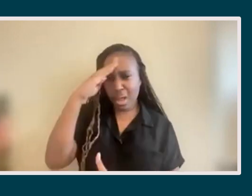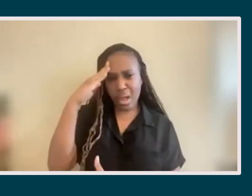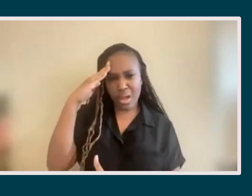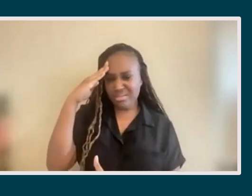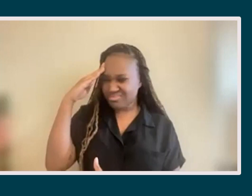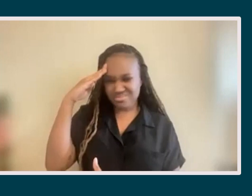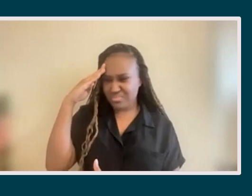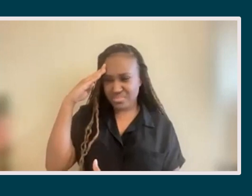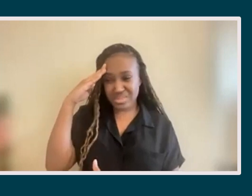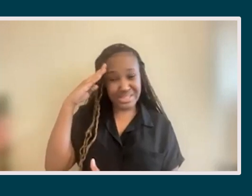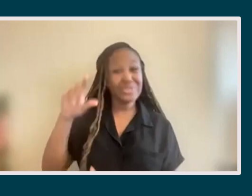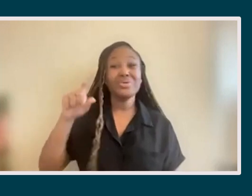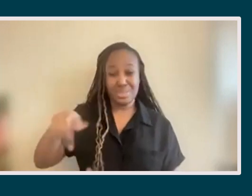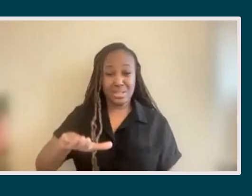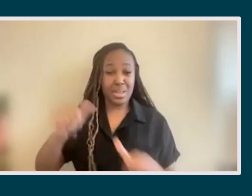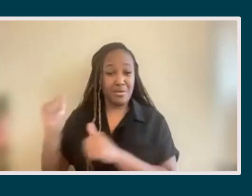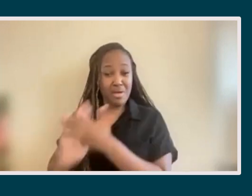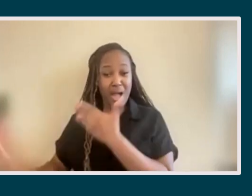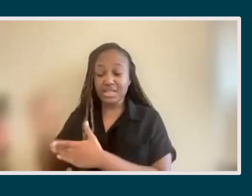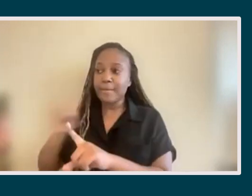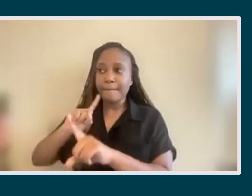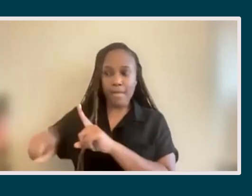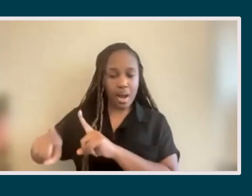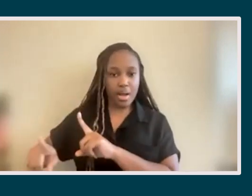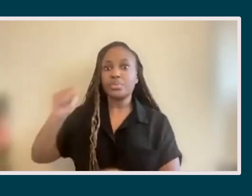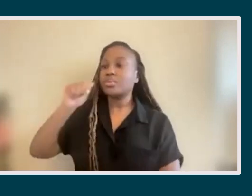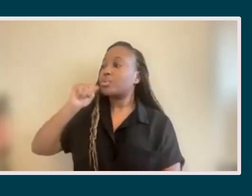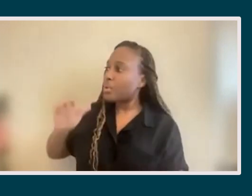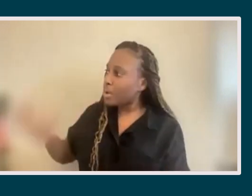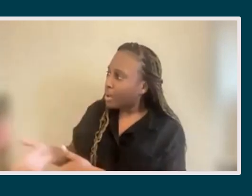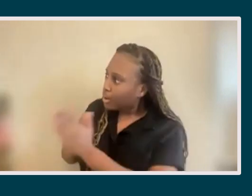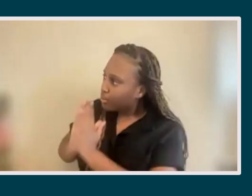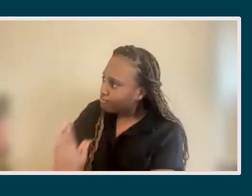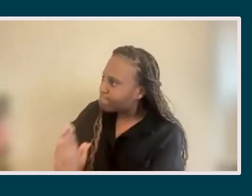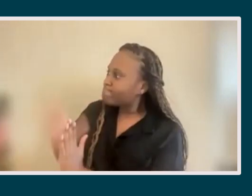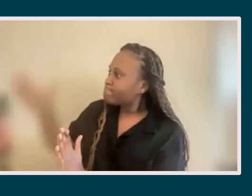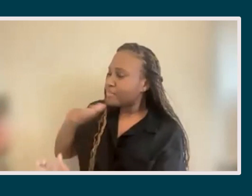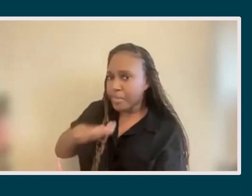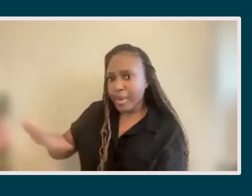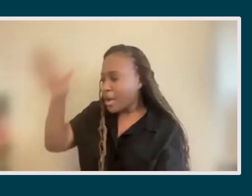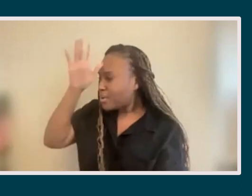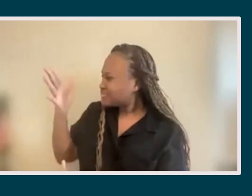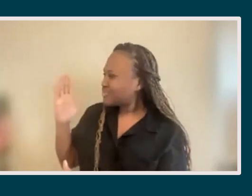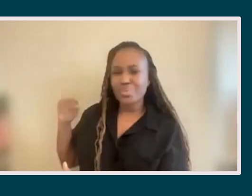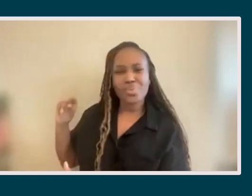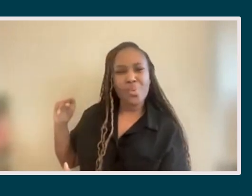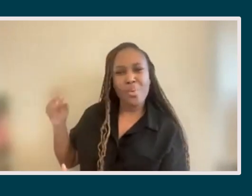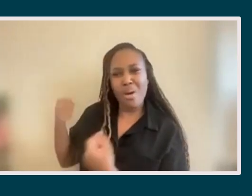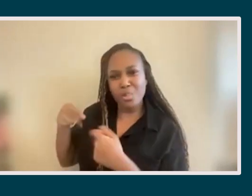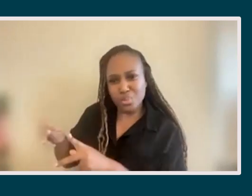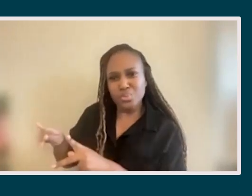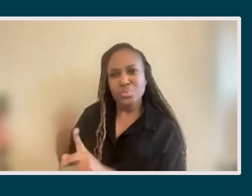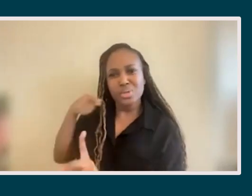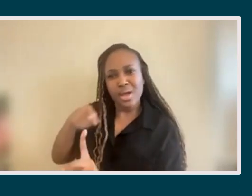she convinced them to give me a chance. and she told me this story, and I said,